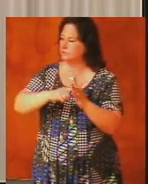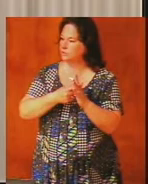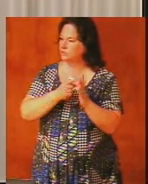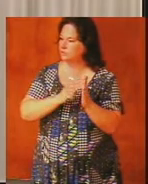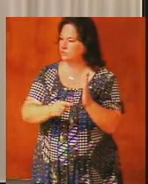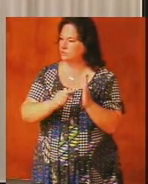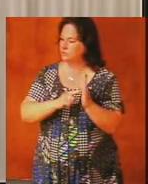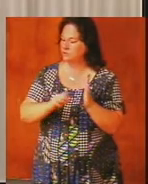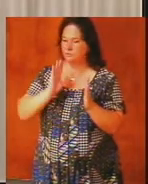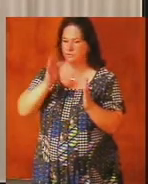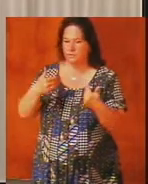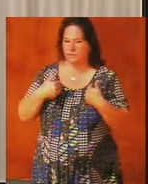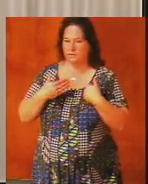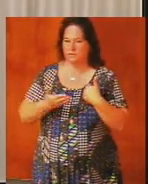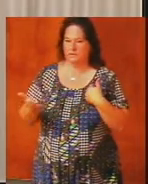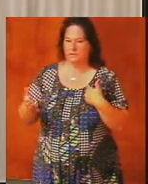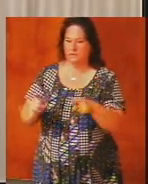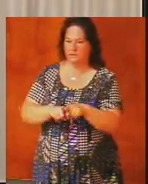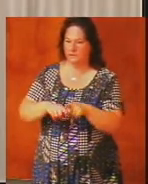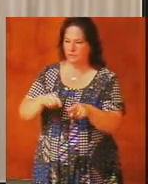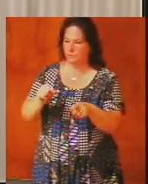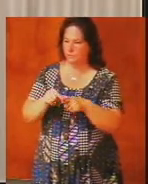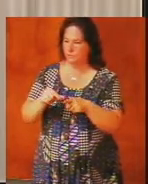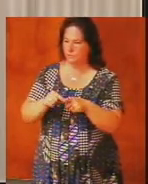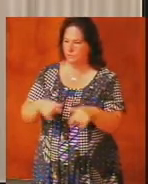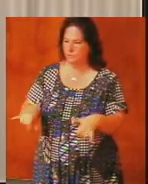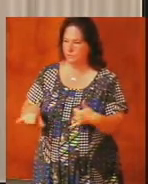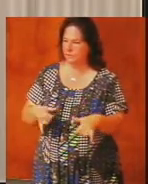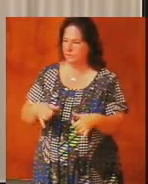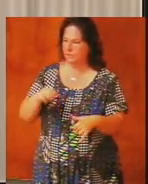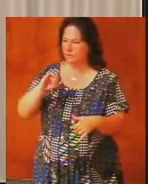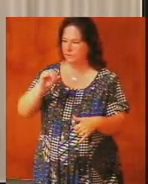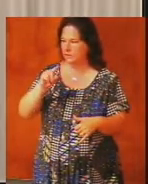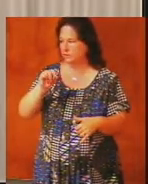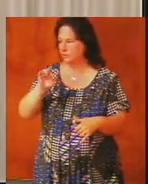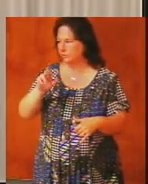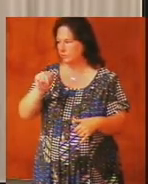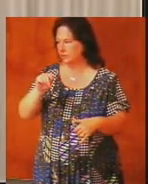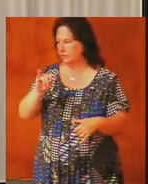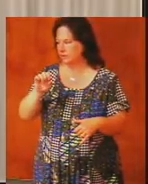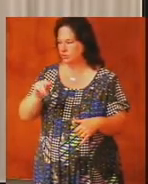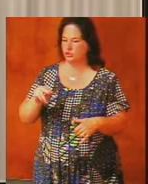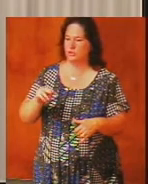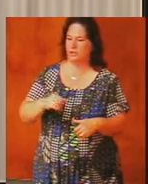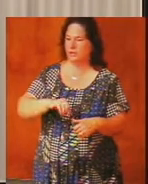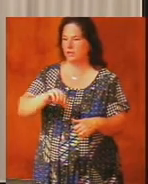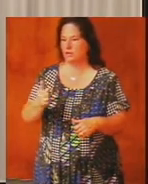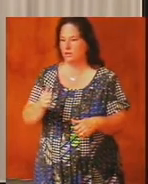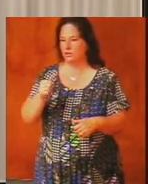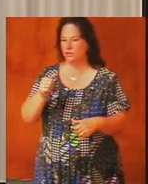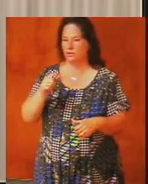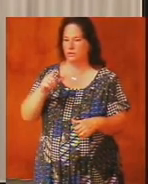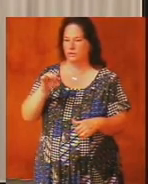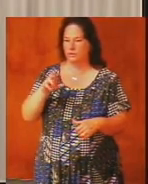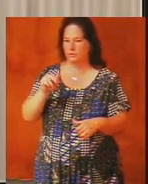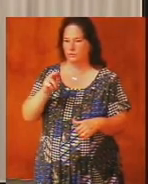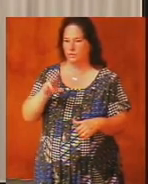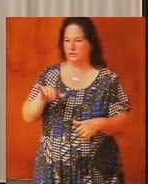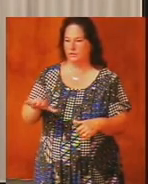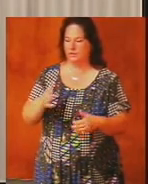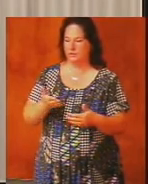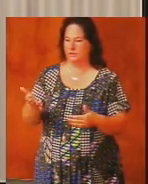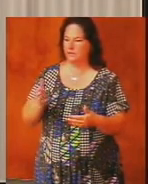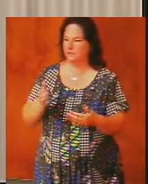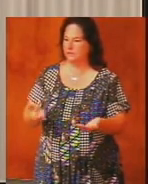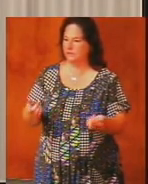will have things like word plays and alliteration and other literary things going on that